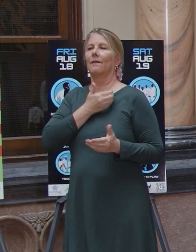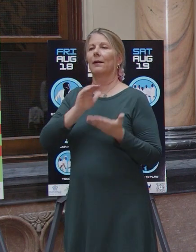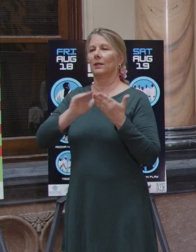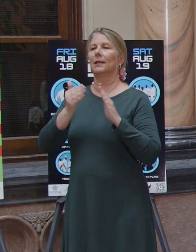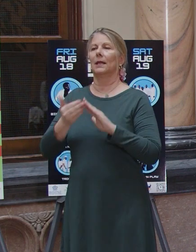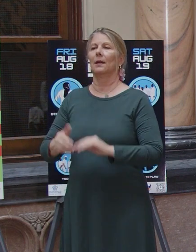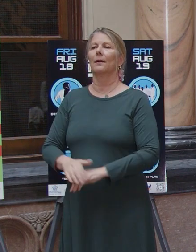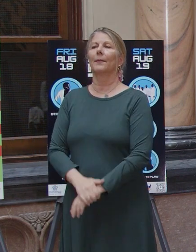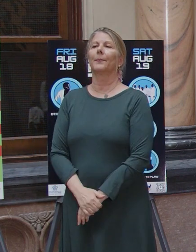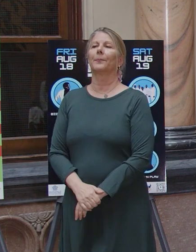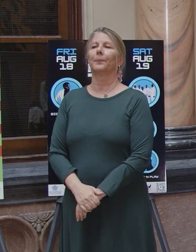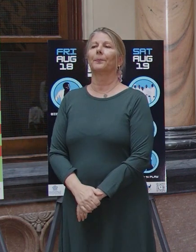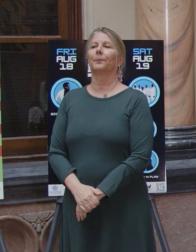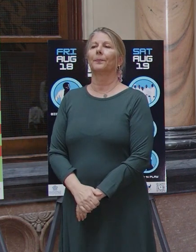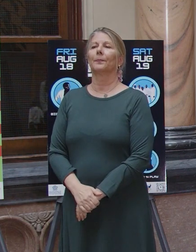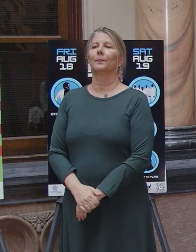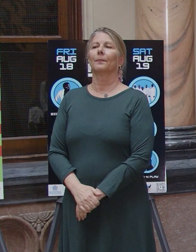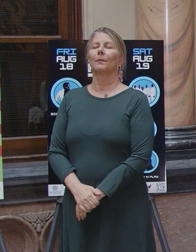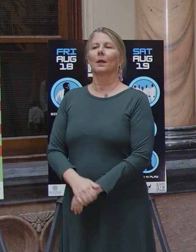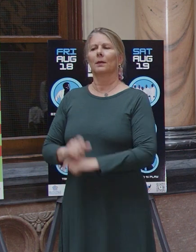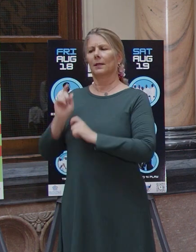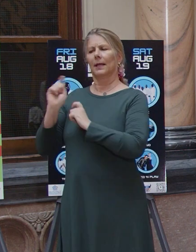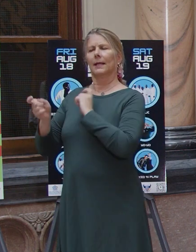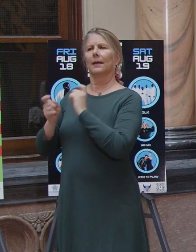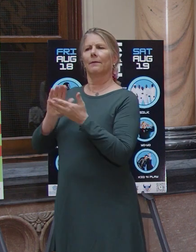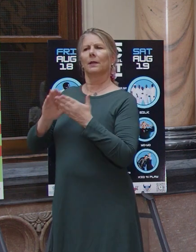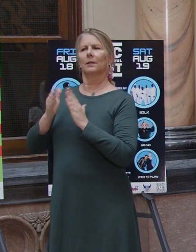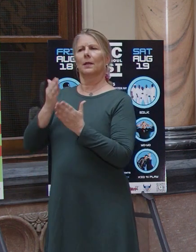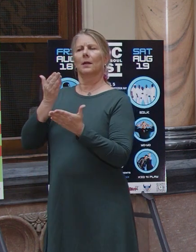events. Also, doesn't it give the city a good identity? You